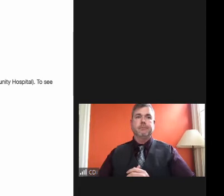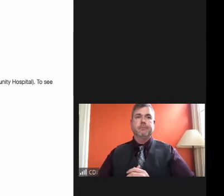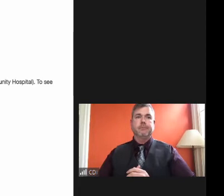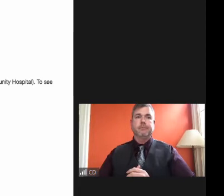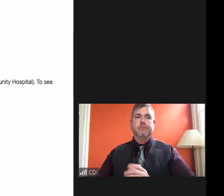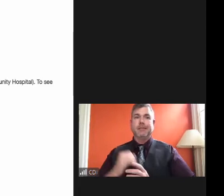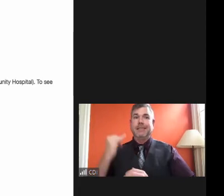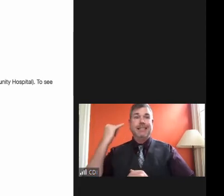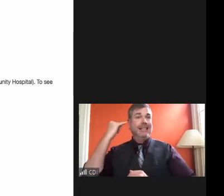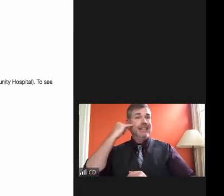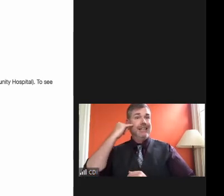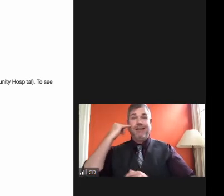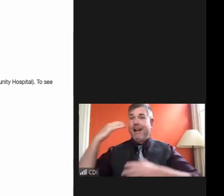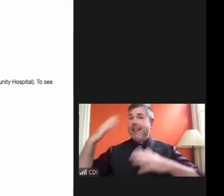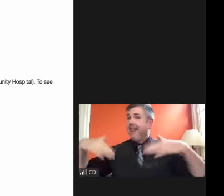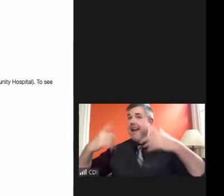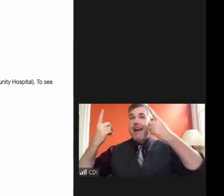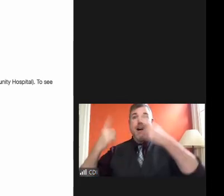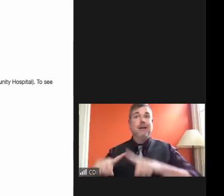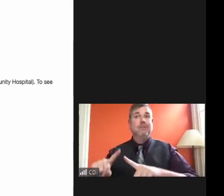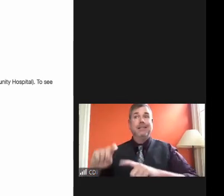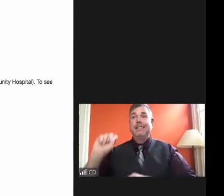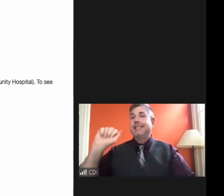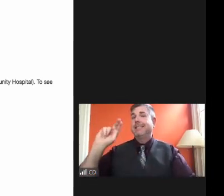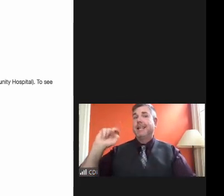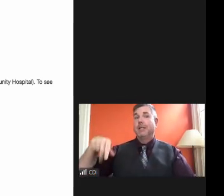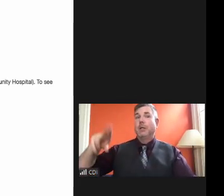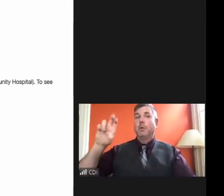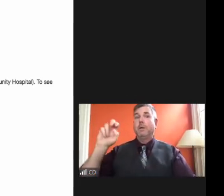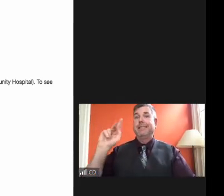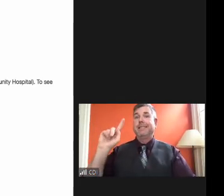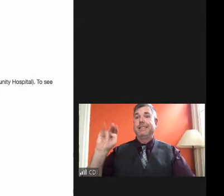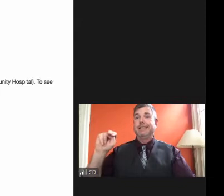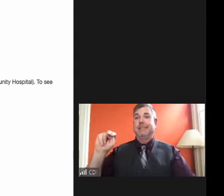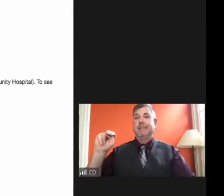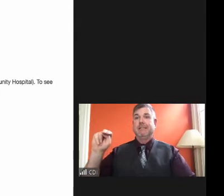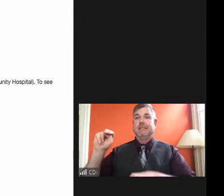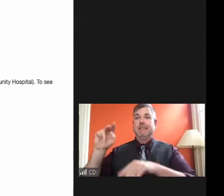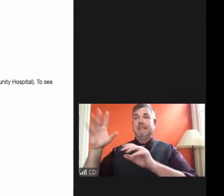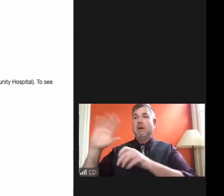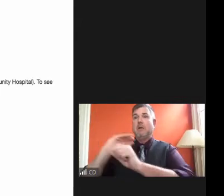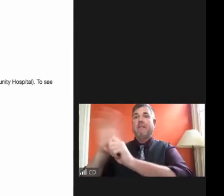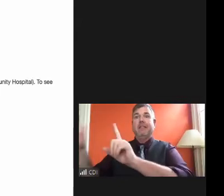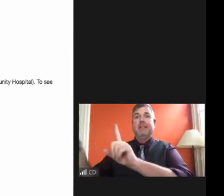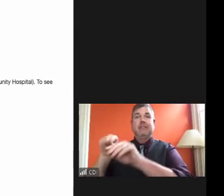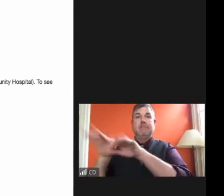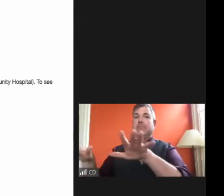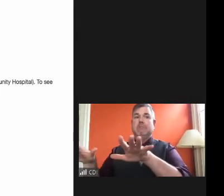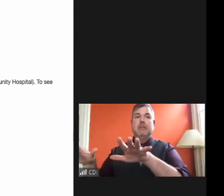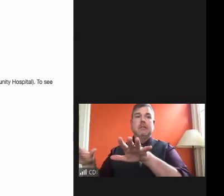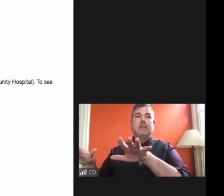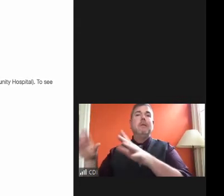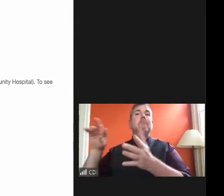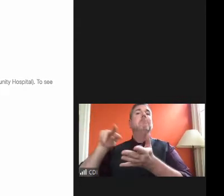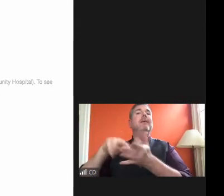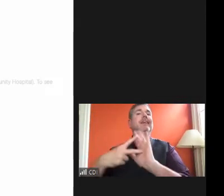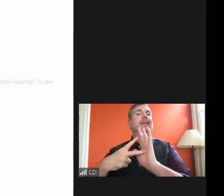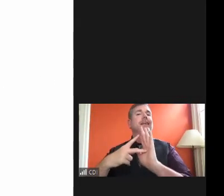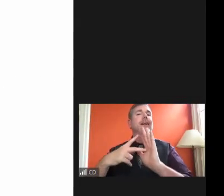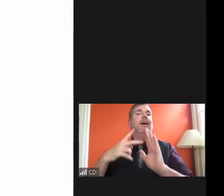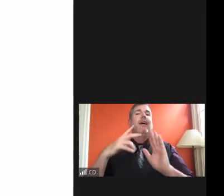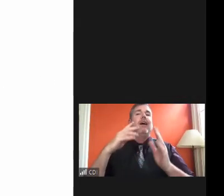be 21 at this time, which wouldn't be quite as much of a surge as it seems to be right now.